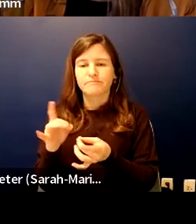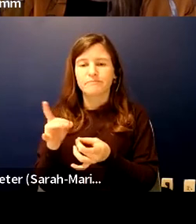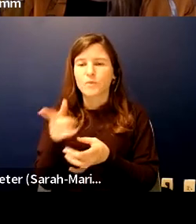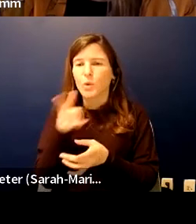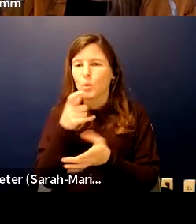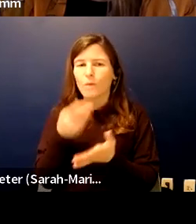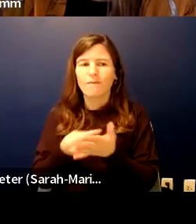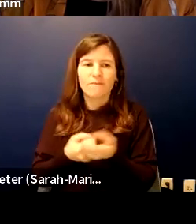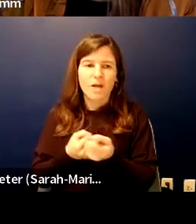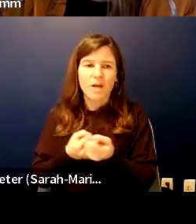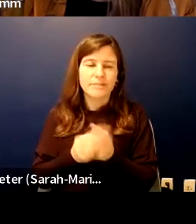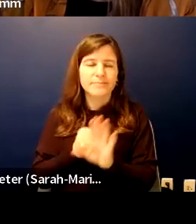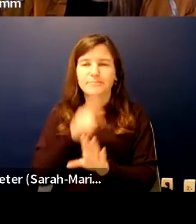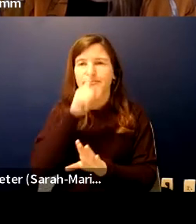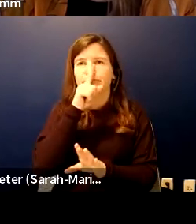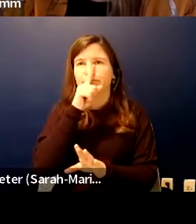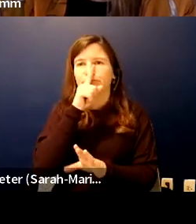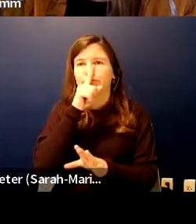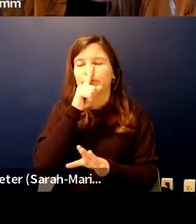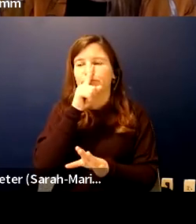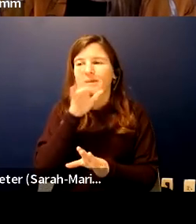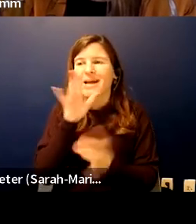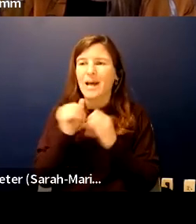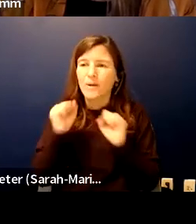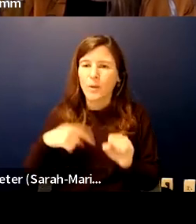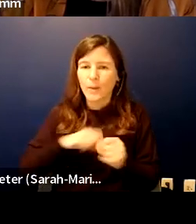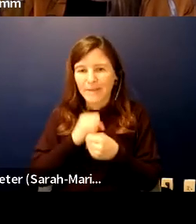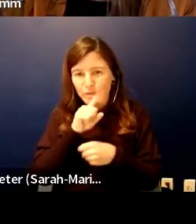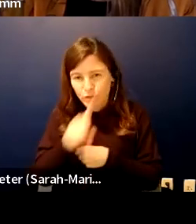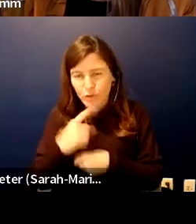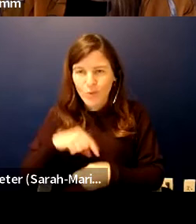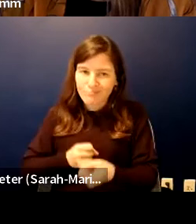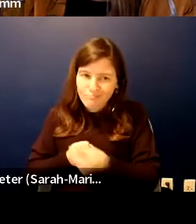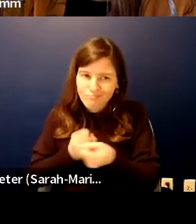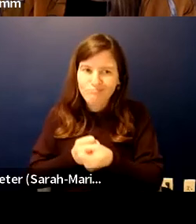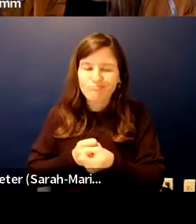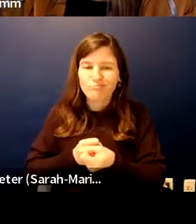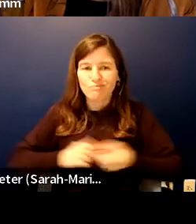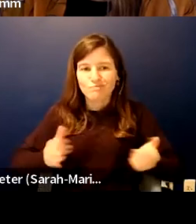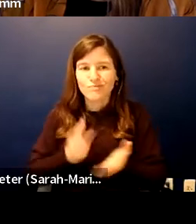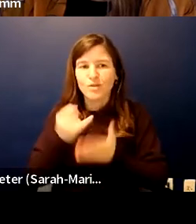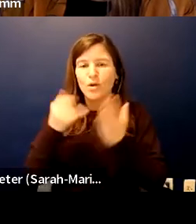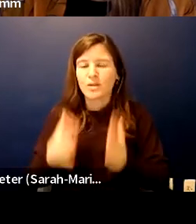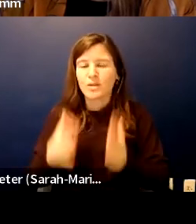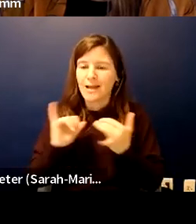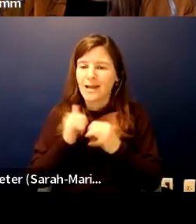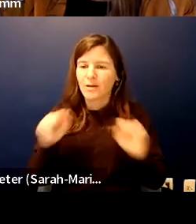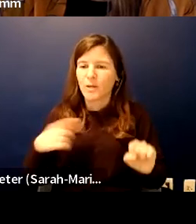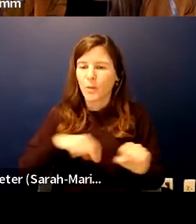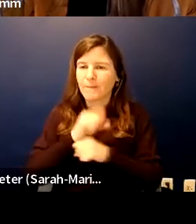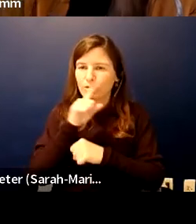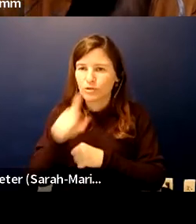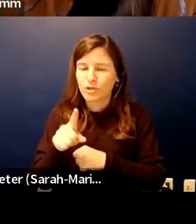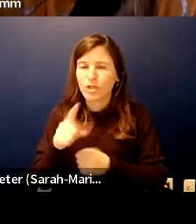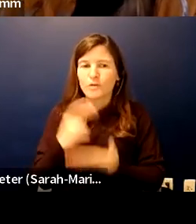who funds or how can we make sure artists are supported, or how can we ensure that resources are going